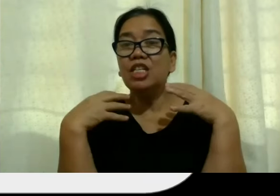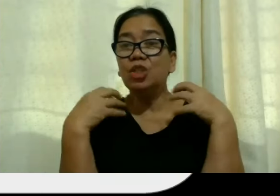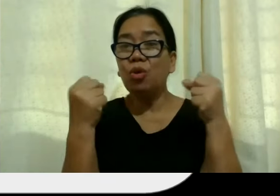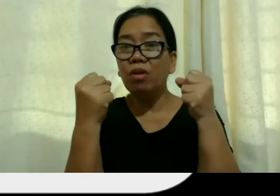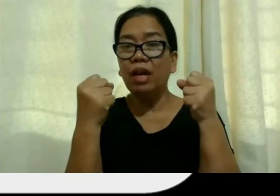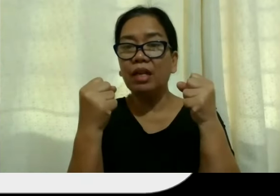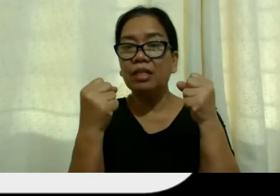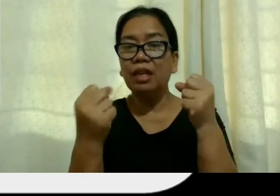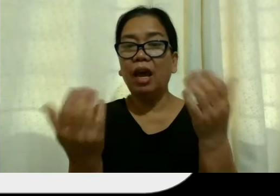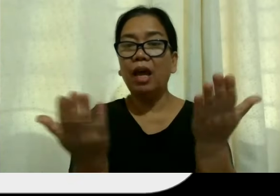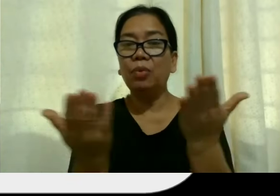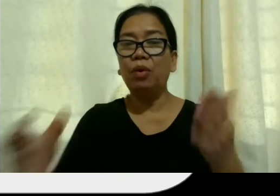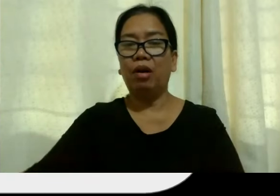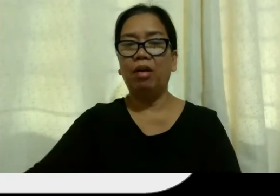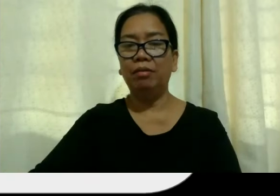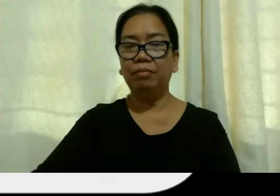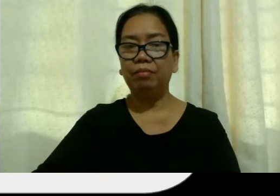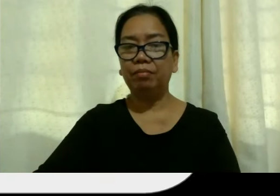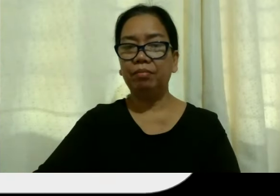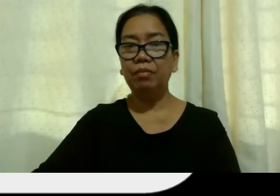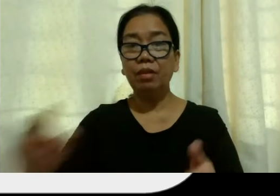is strongest at where?